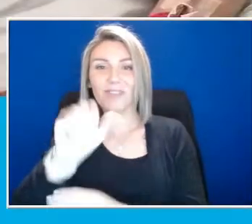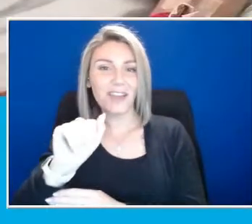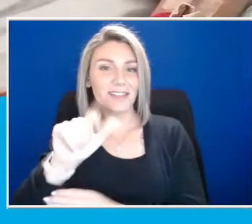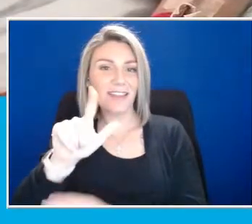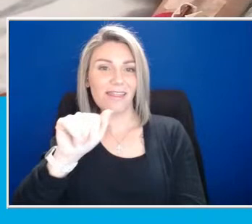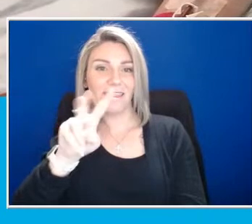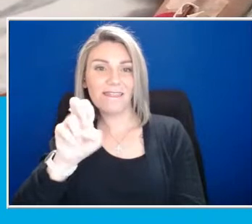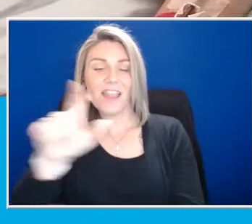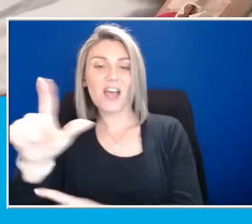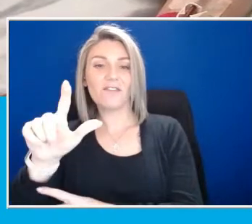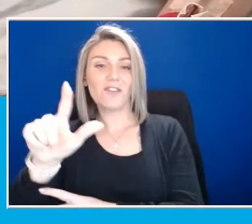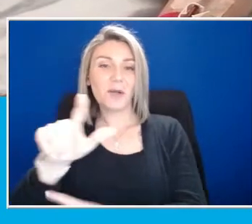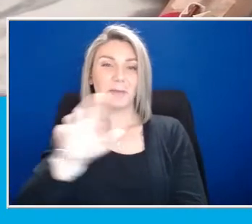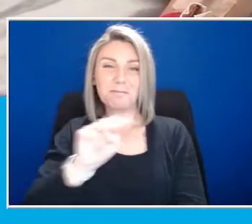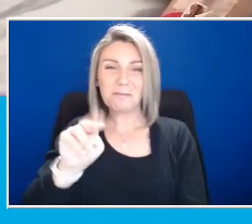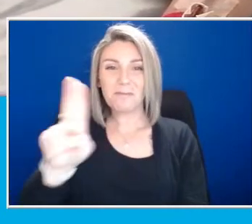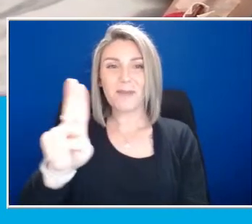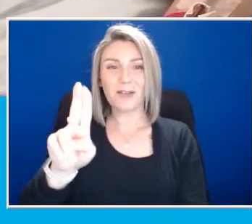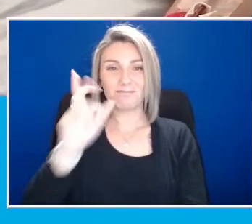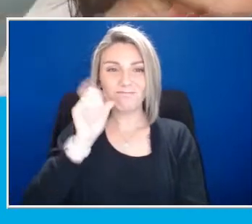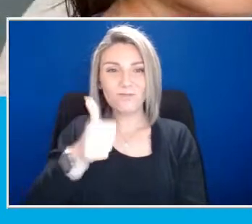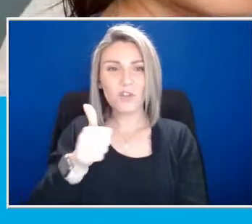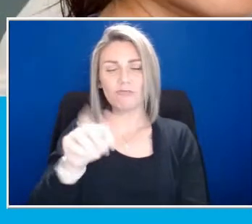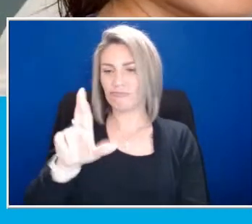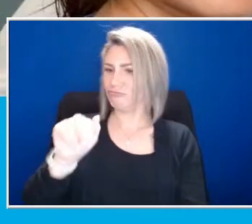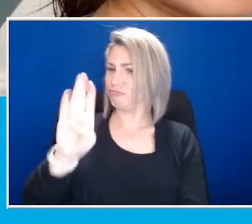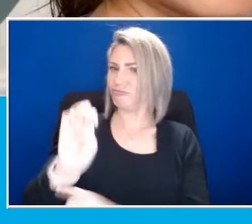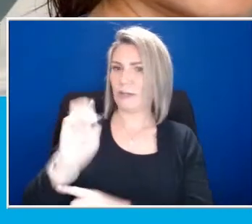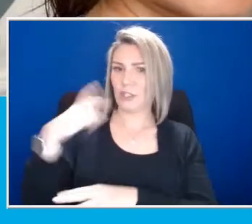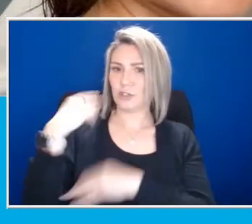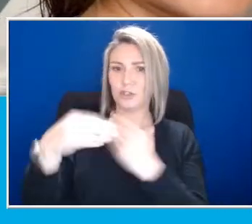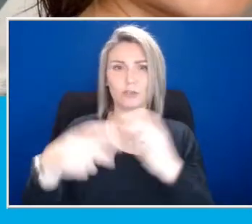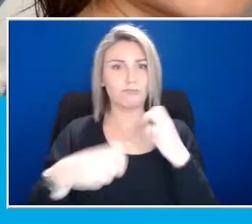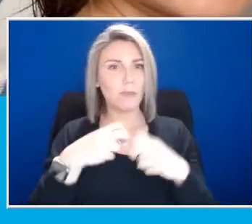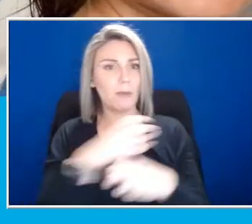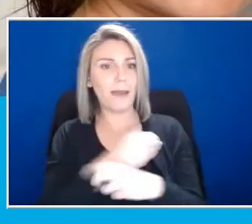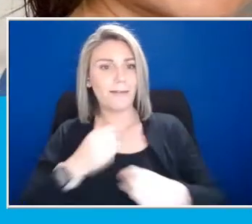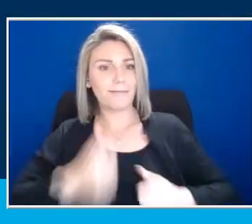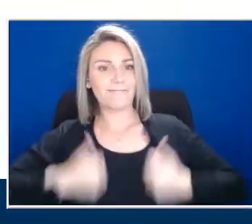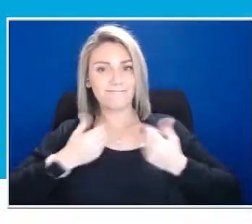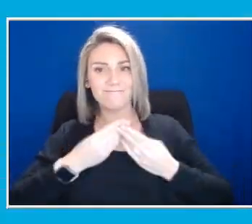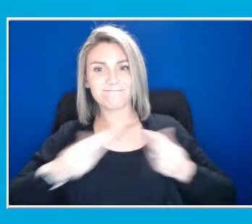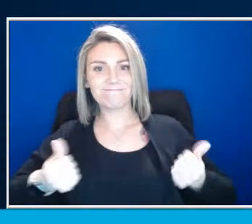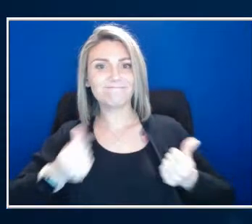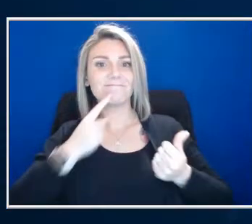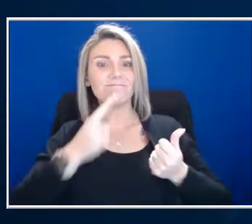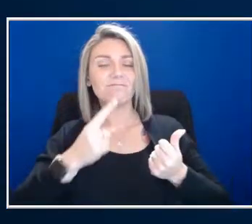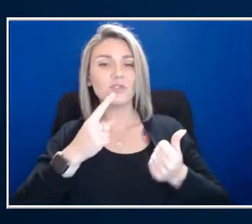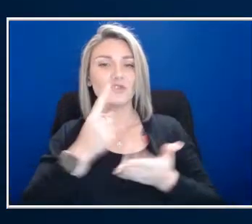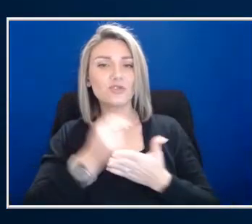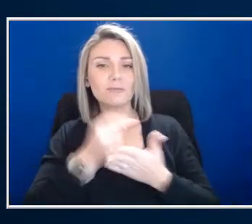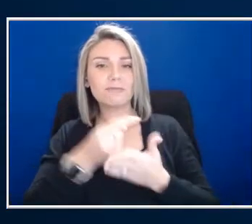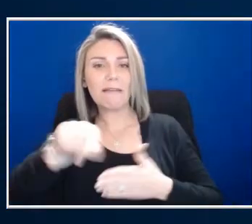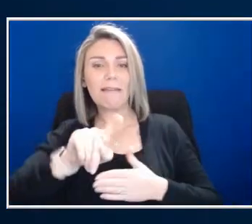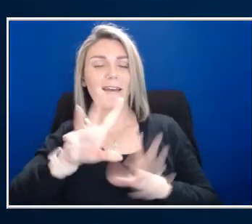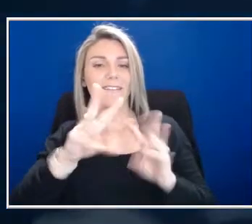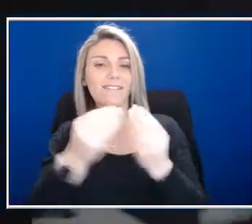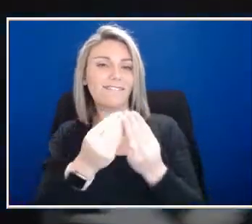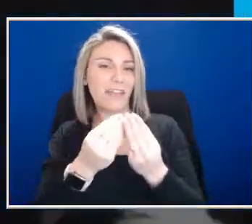The rare, severe genetic problem and the life-saving treatment giving this family hope. Friday at 8 a.m.